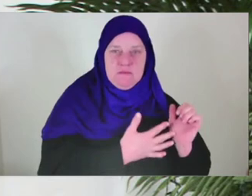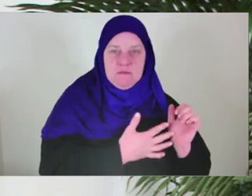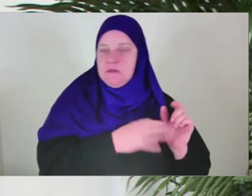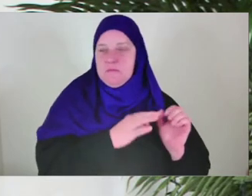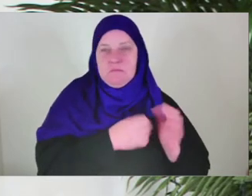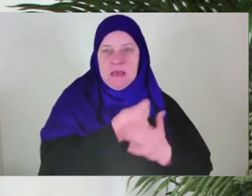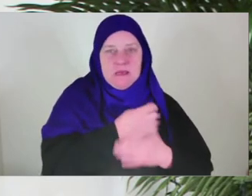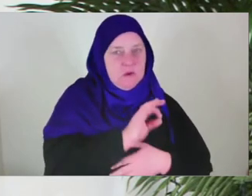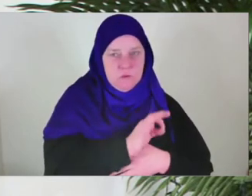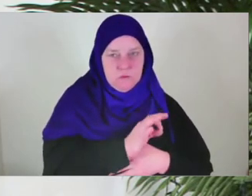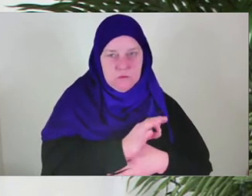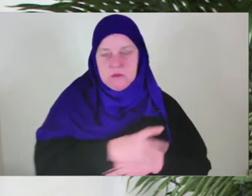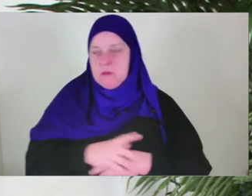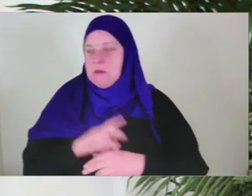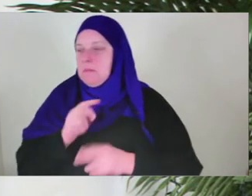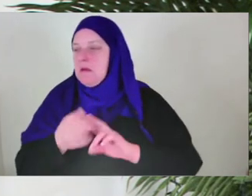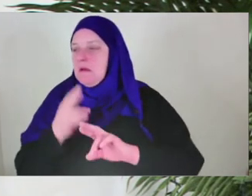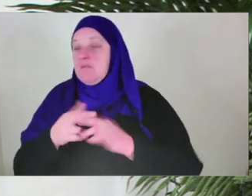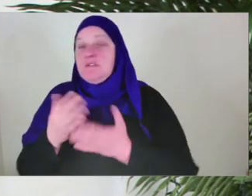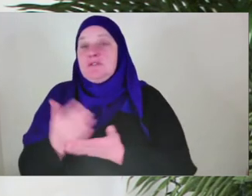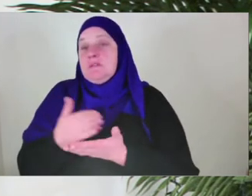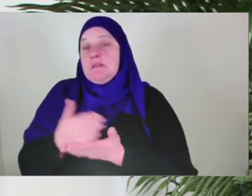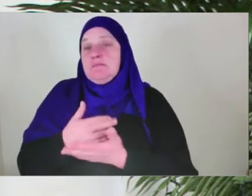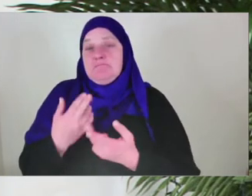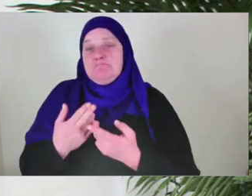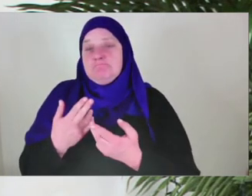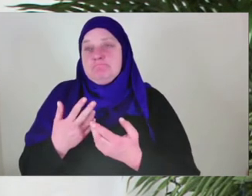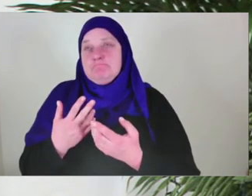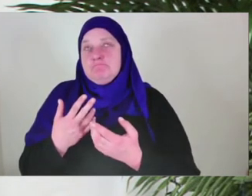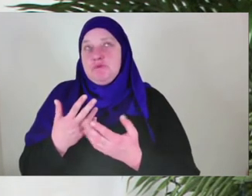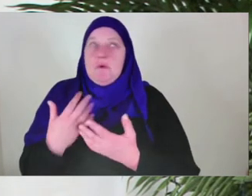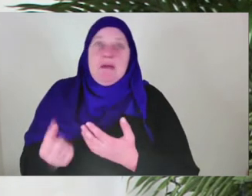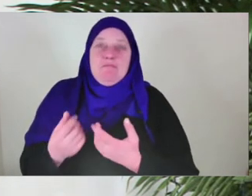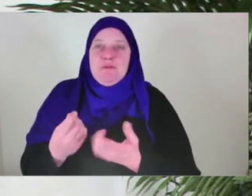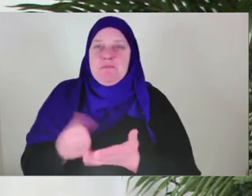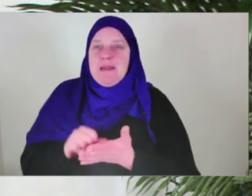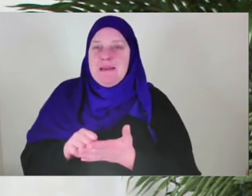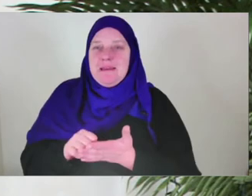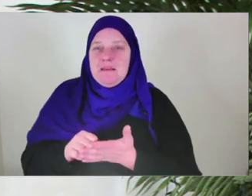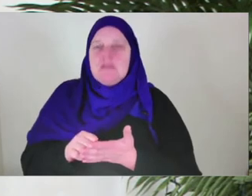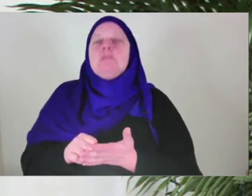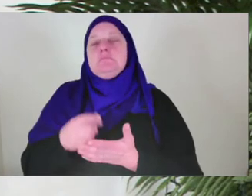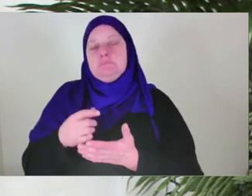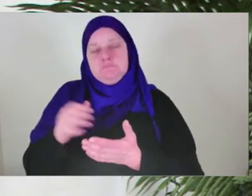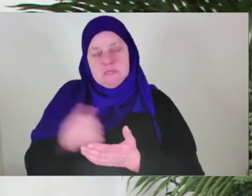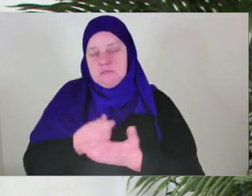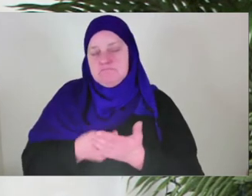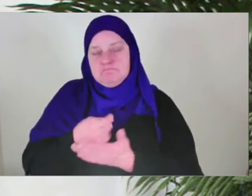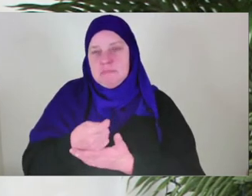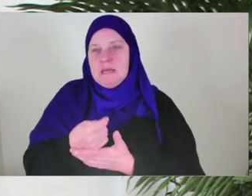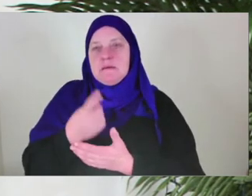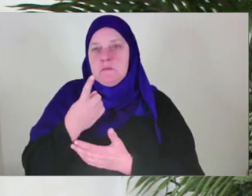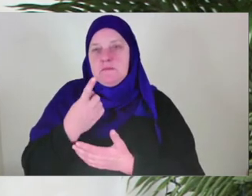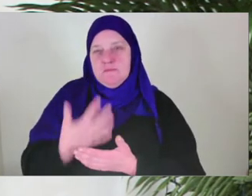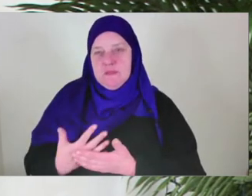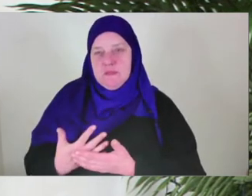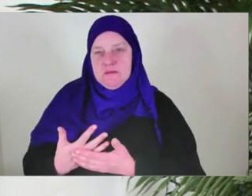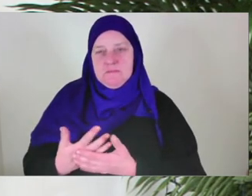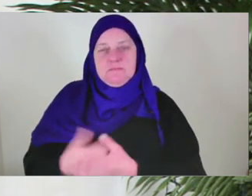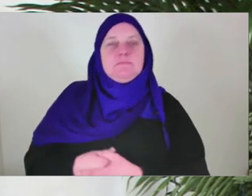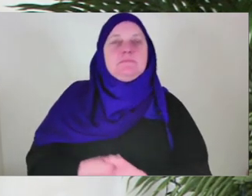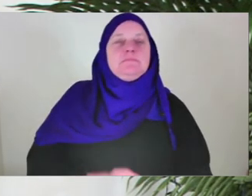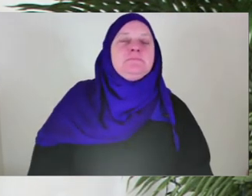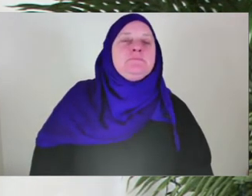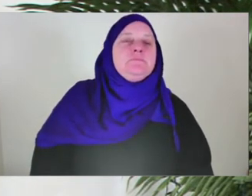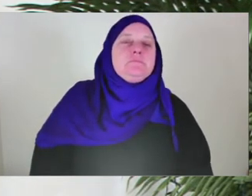if I can ask a different question, and perhaps related, but slightly different. one that's come through